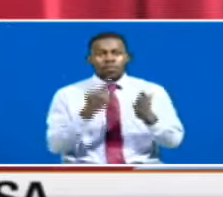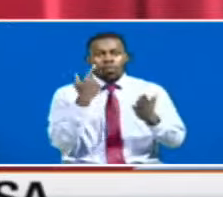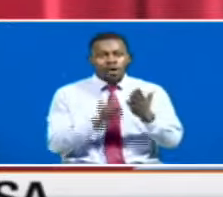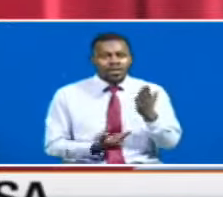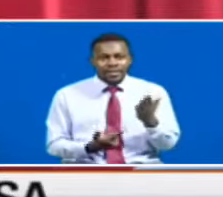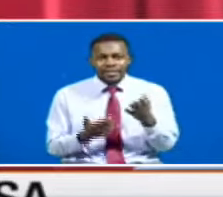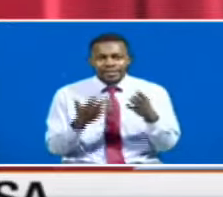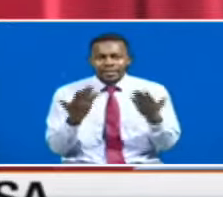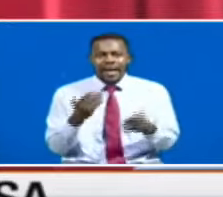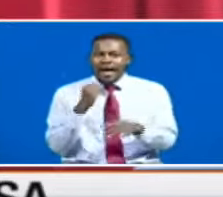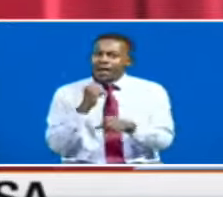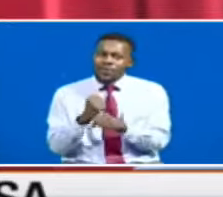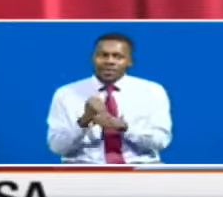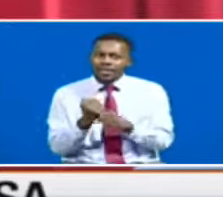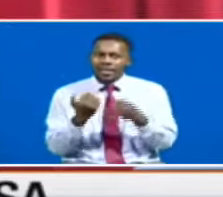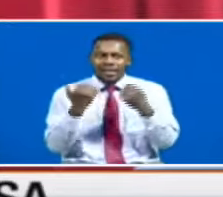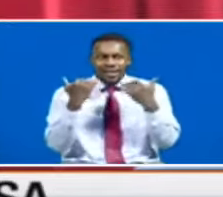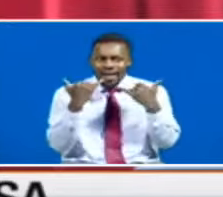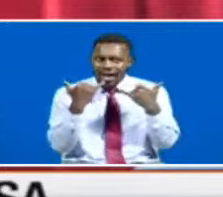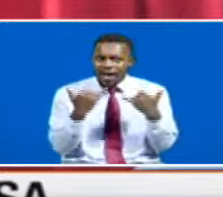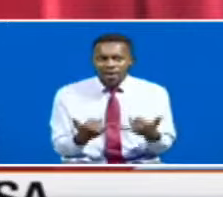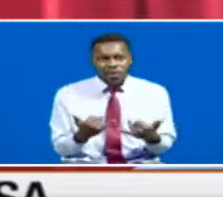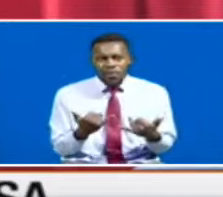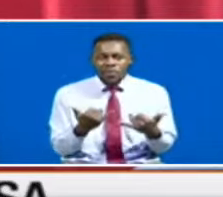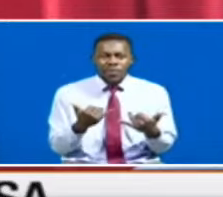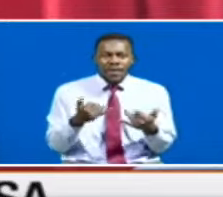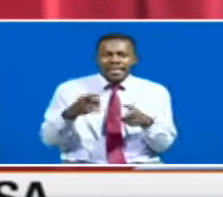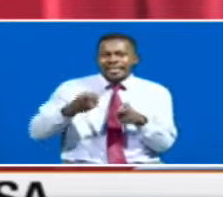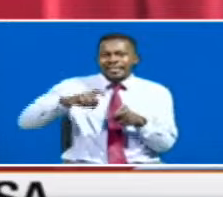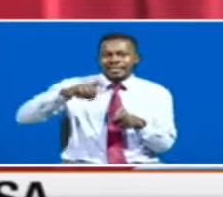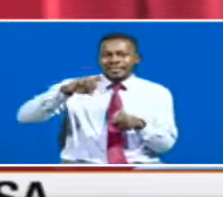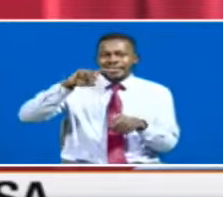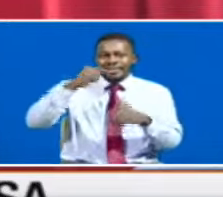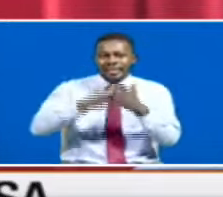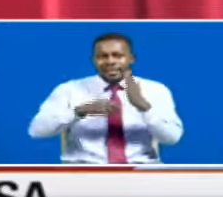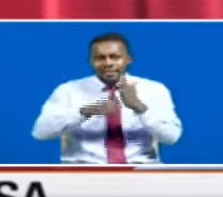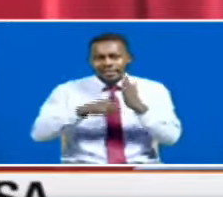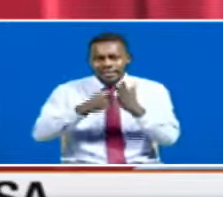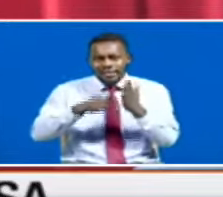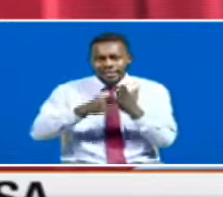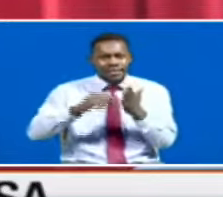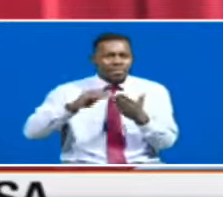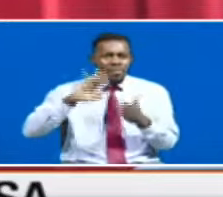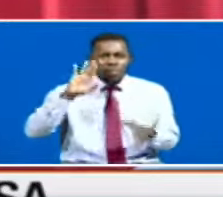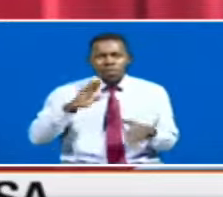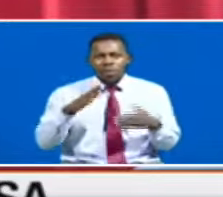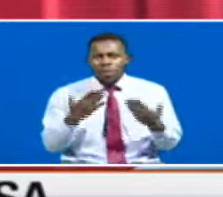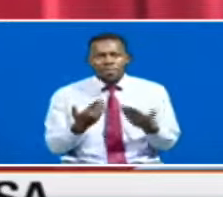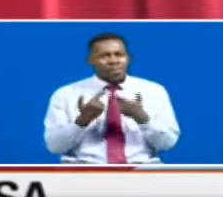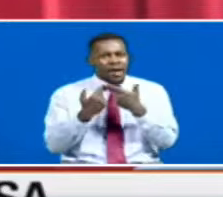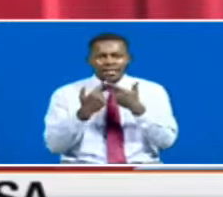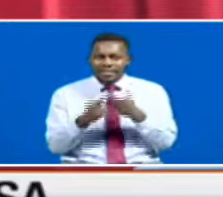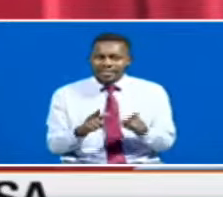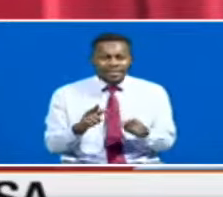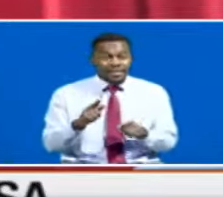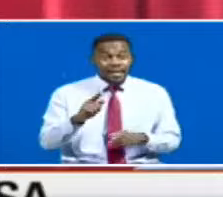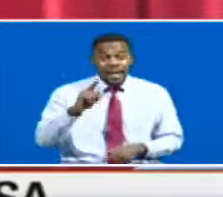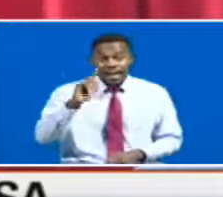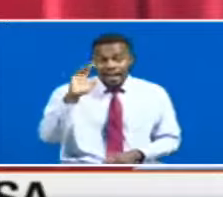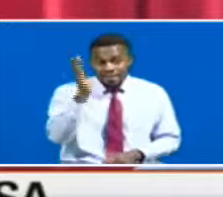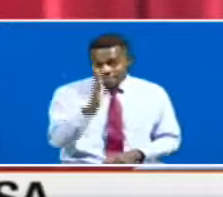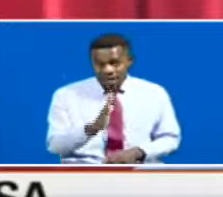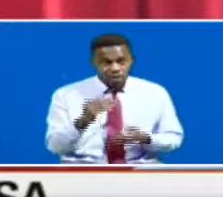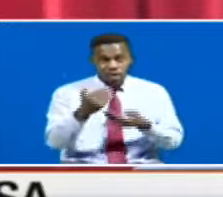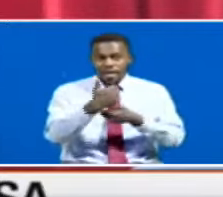do, even if they raise taxes to whatever level, they will never be able to collect